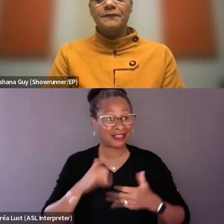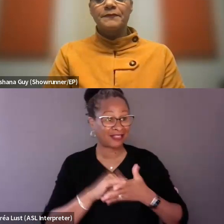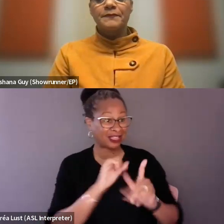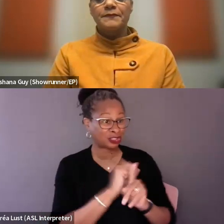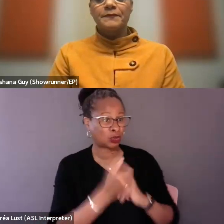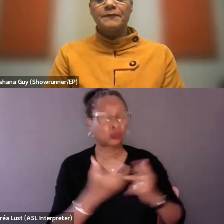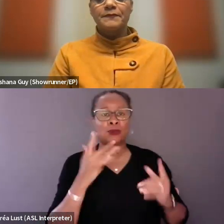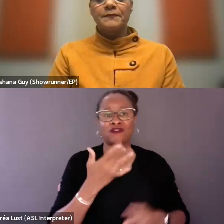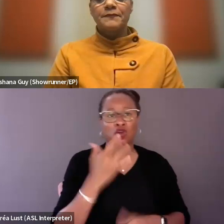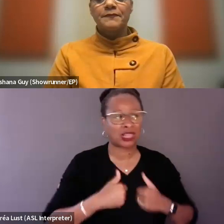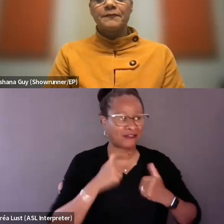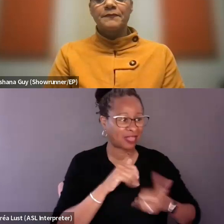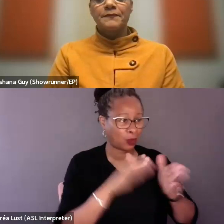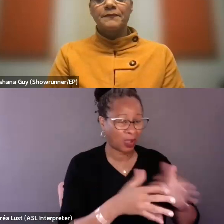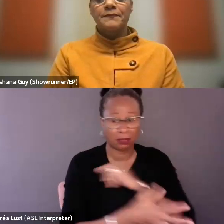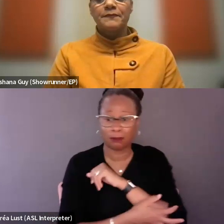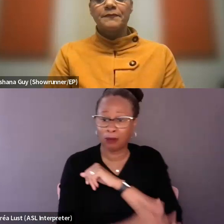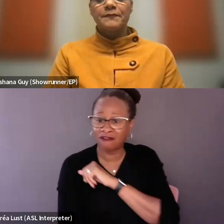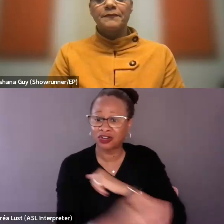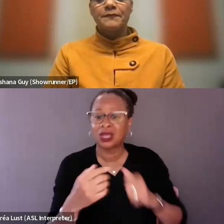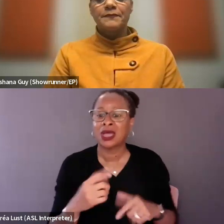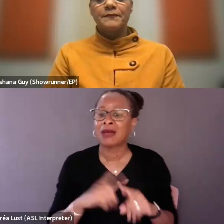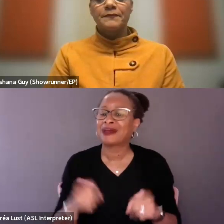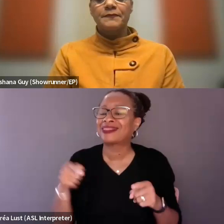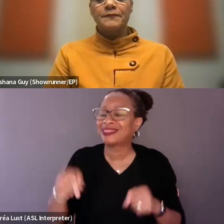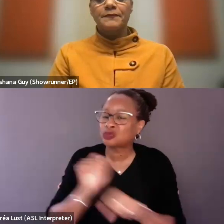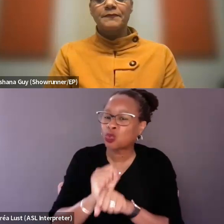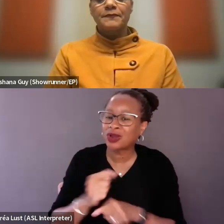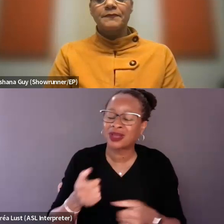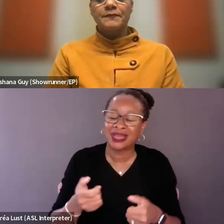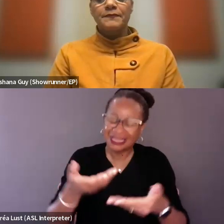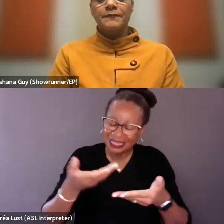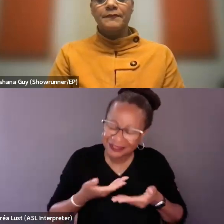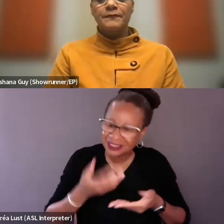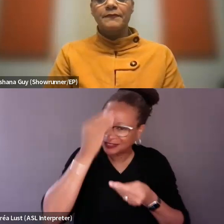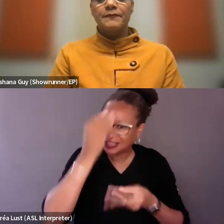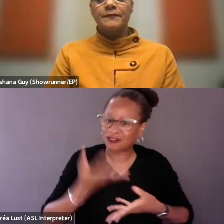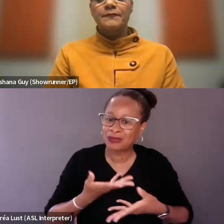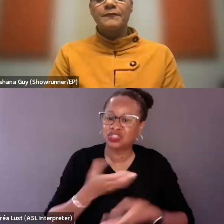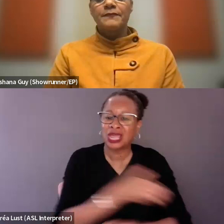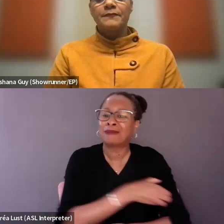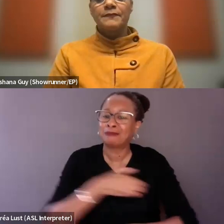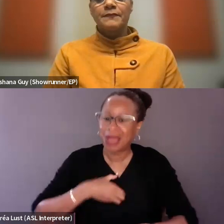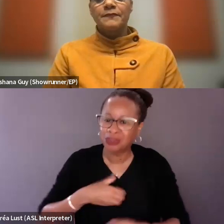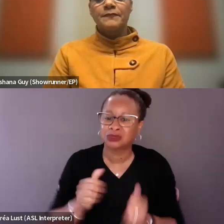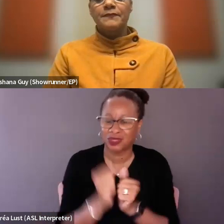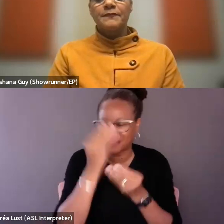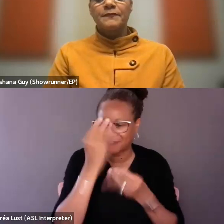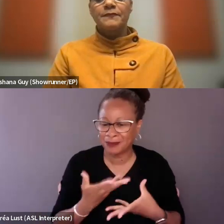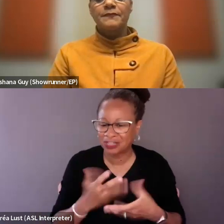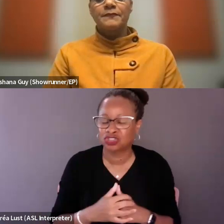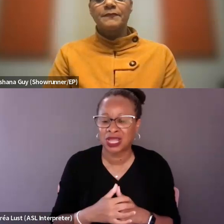conditions. So what this work does is empower us with information and doesn't try to pretend as if the present